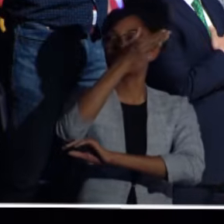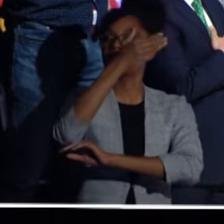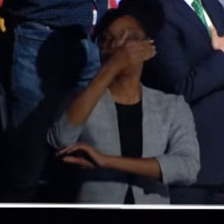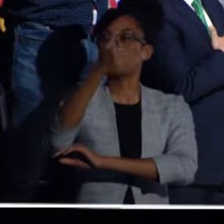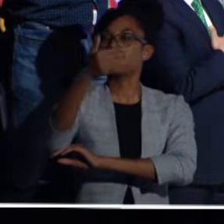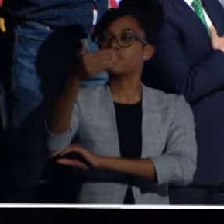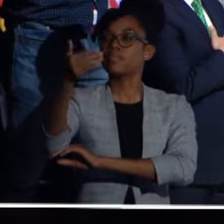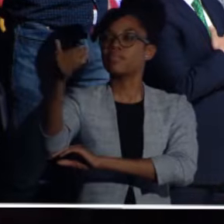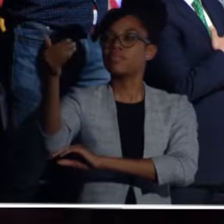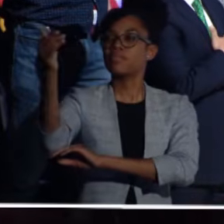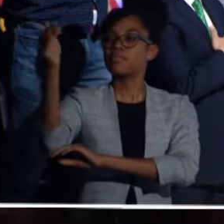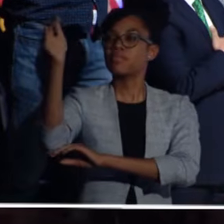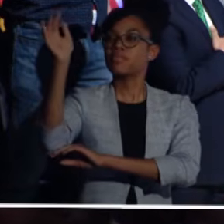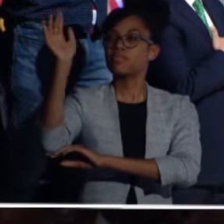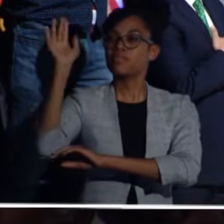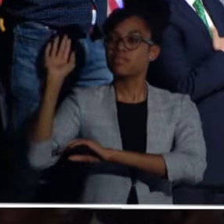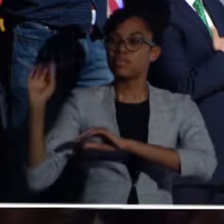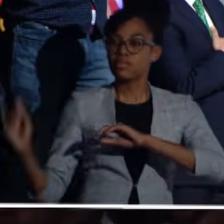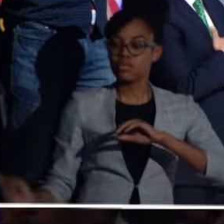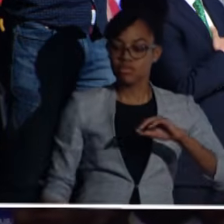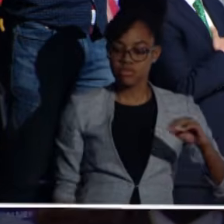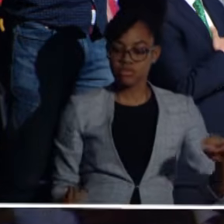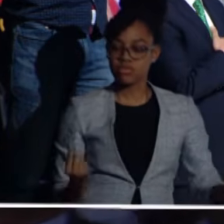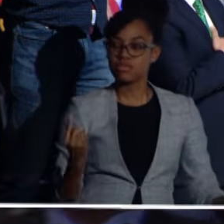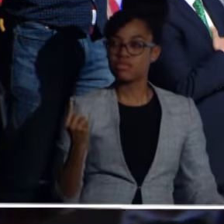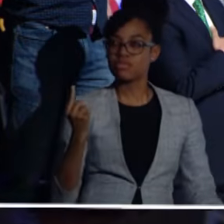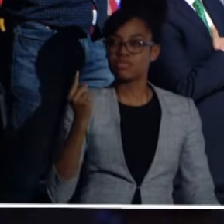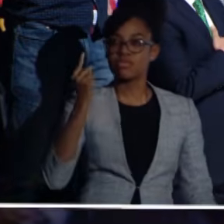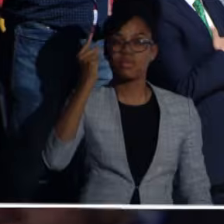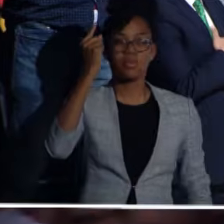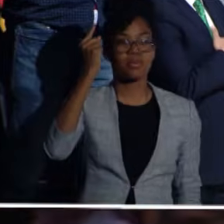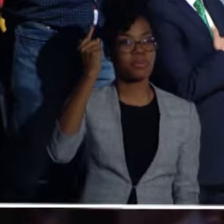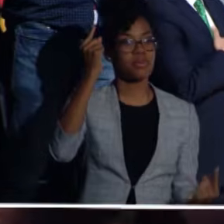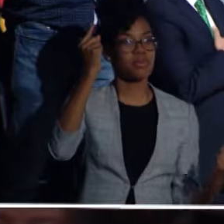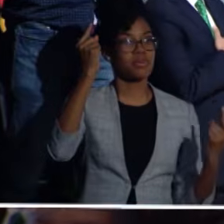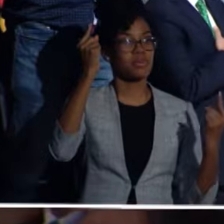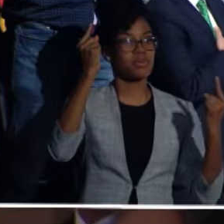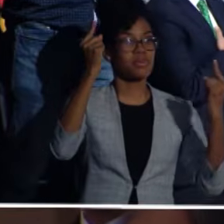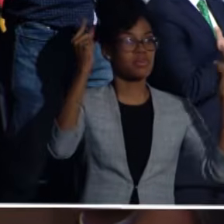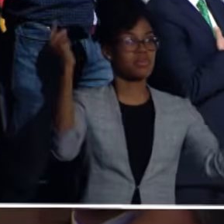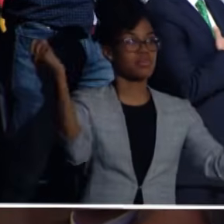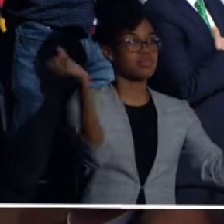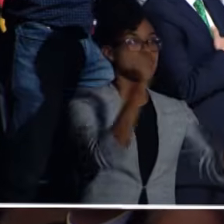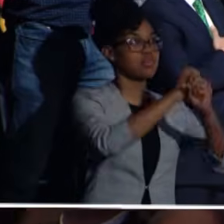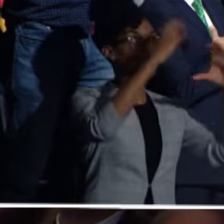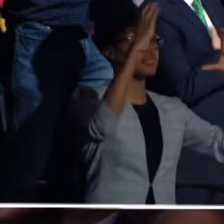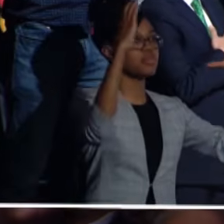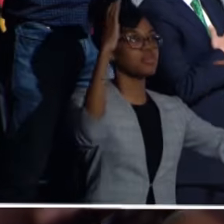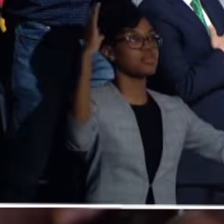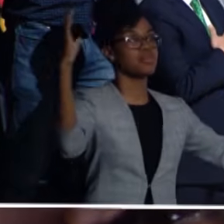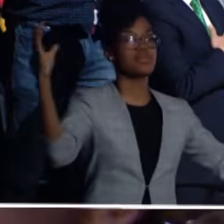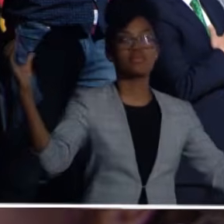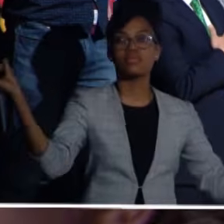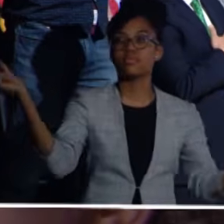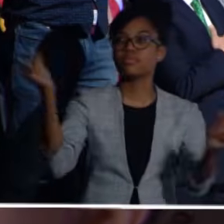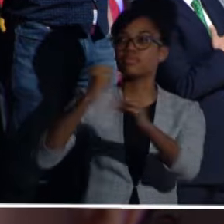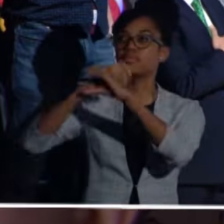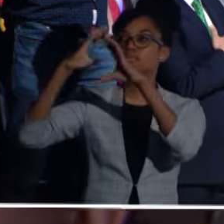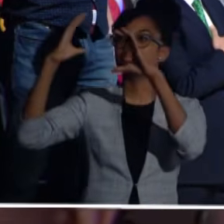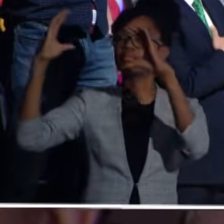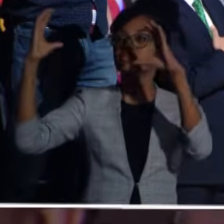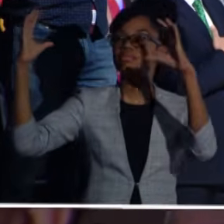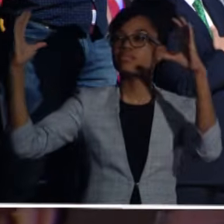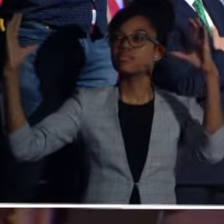streaming. And the rockets break clear, the bombs bursting